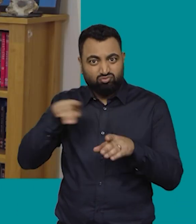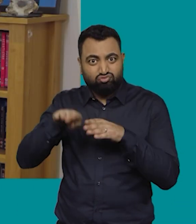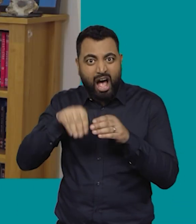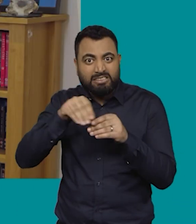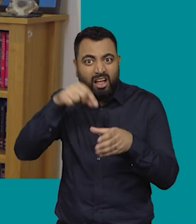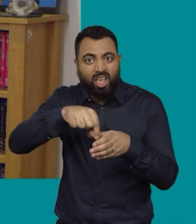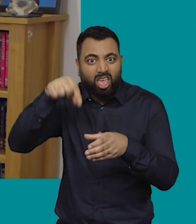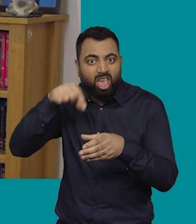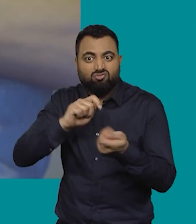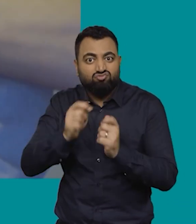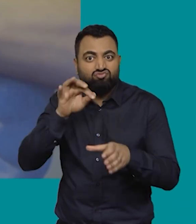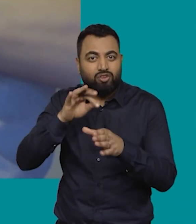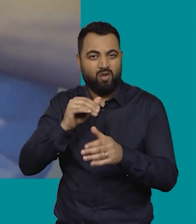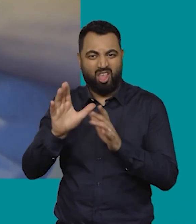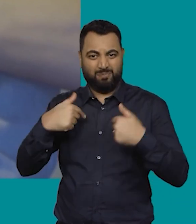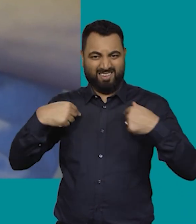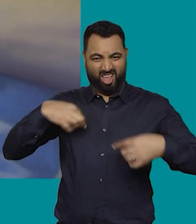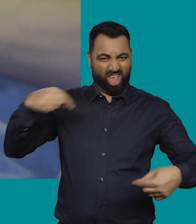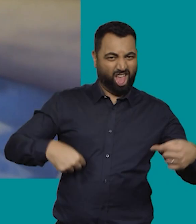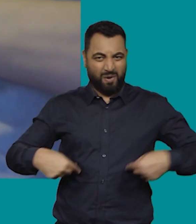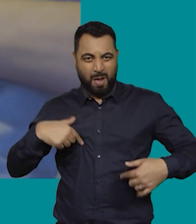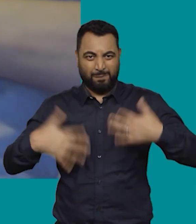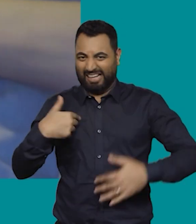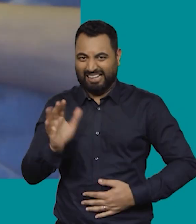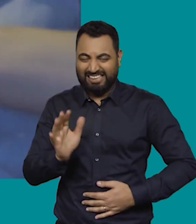a pin cushion.